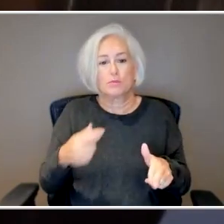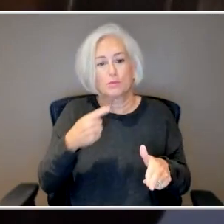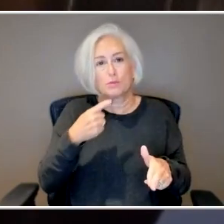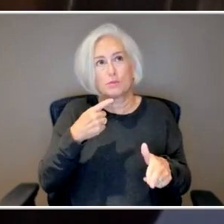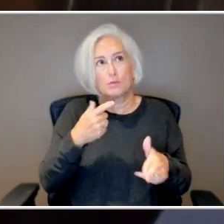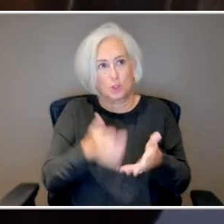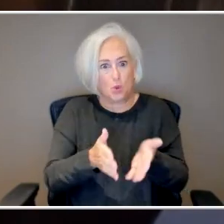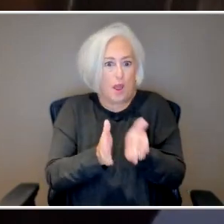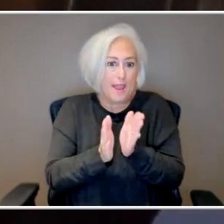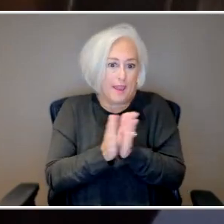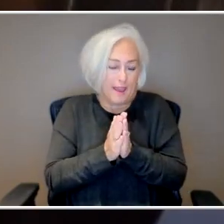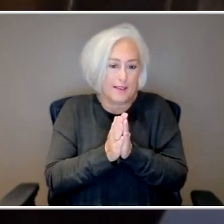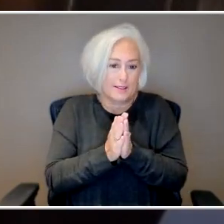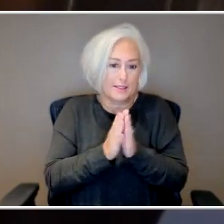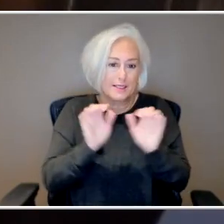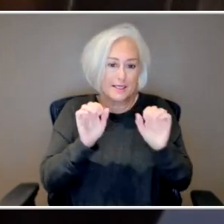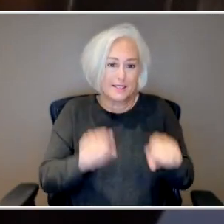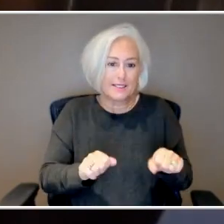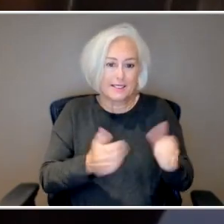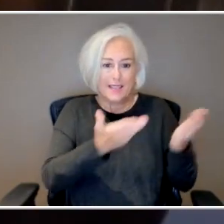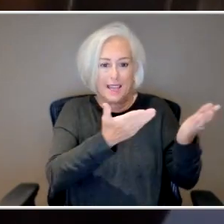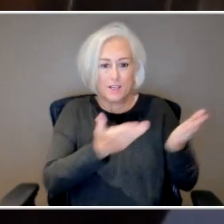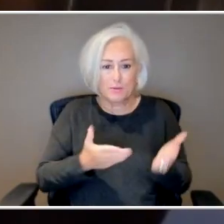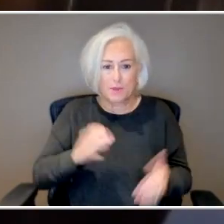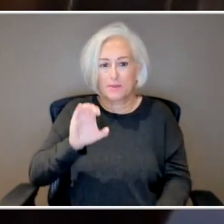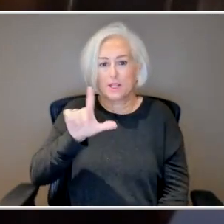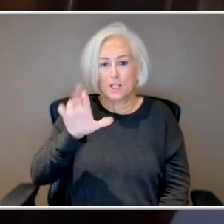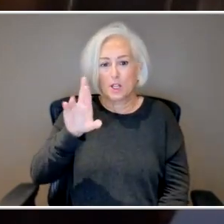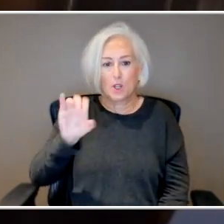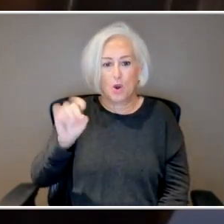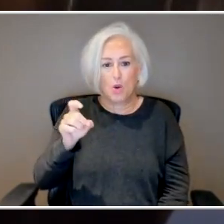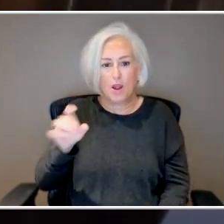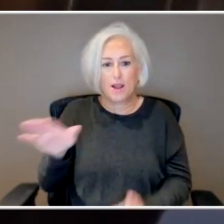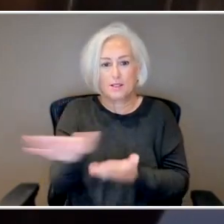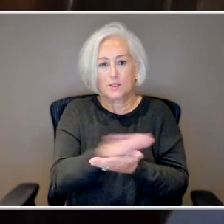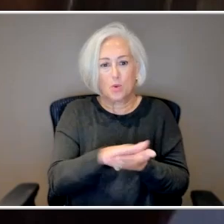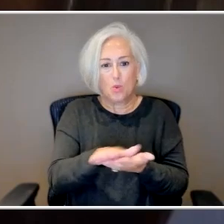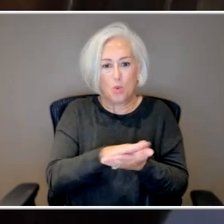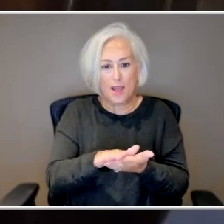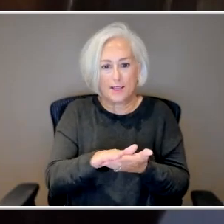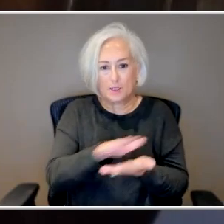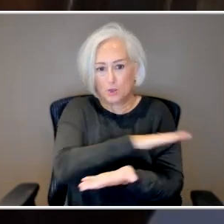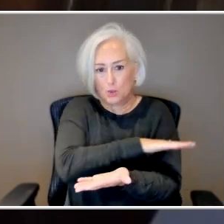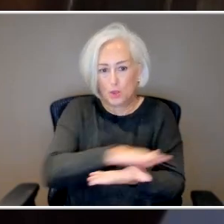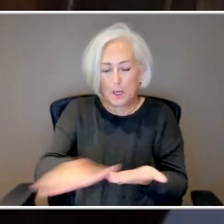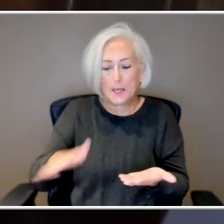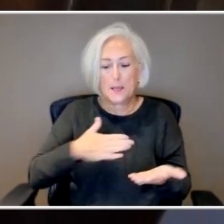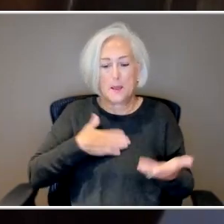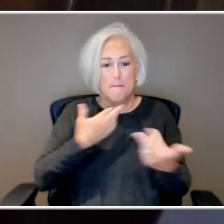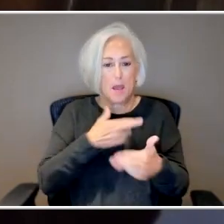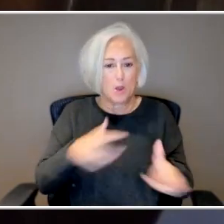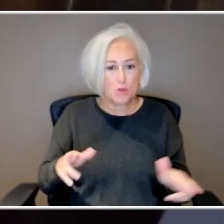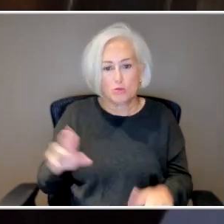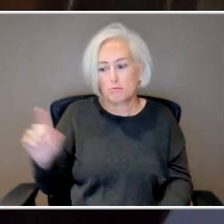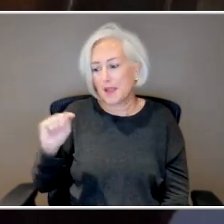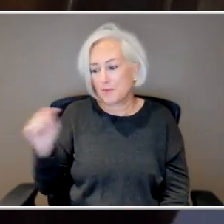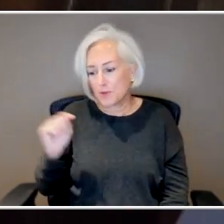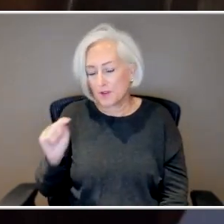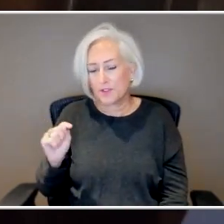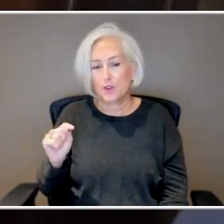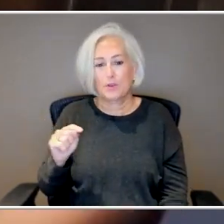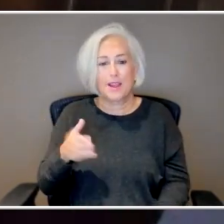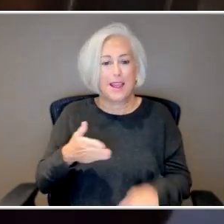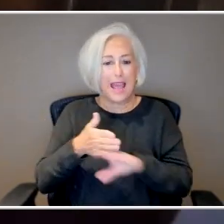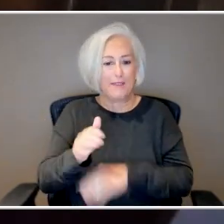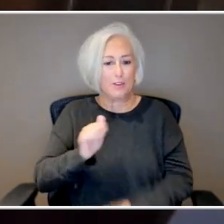me the Clorox wipes or the wipes to clean my own room and my bathroom and clean up after myself, because I